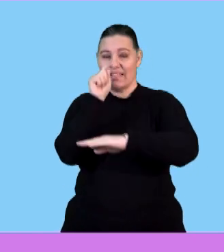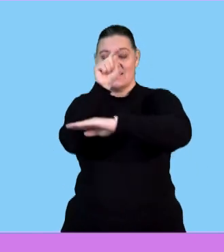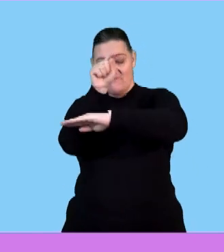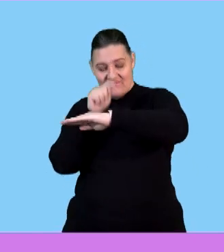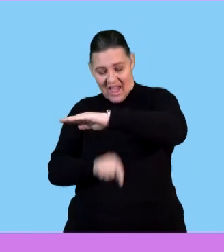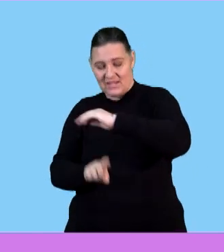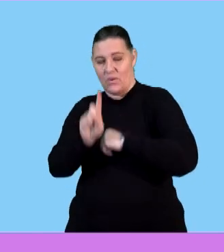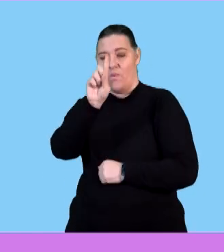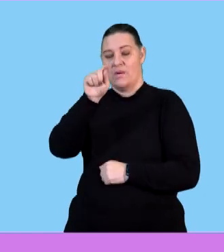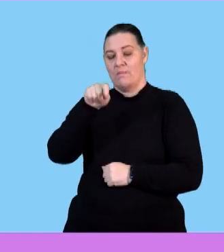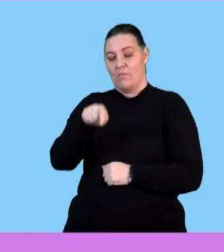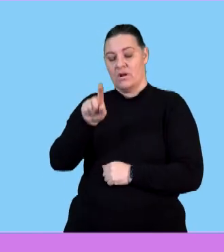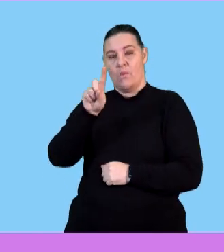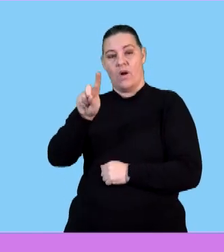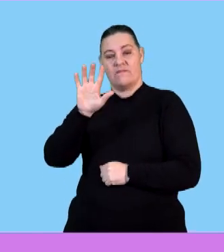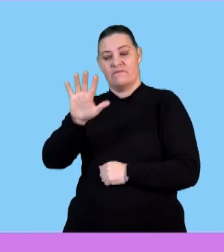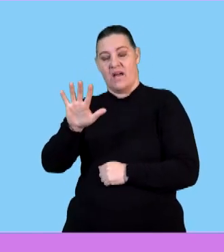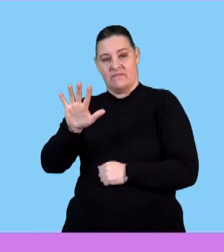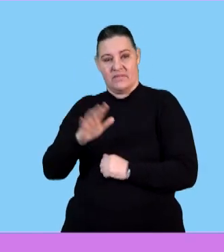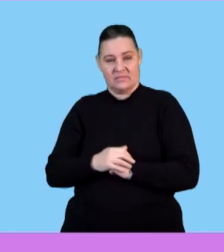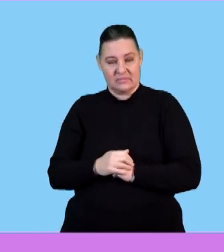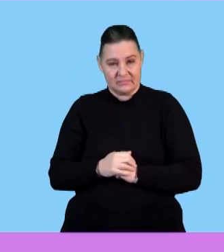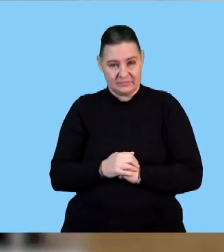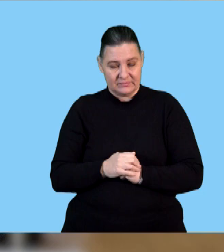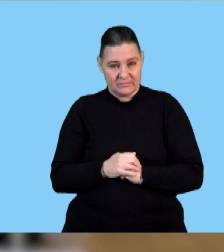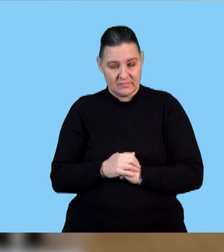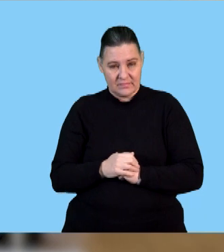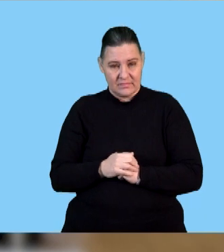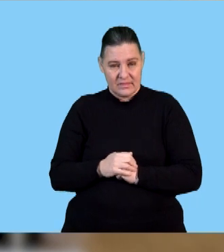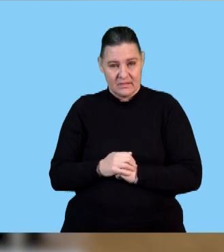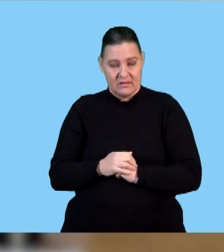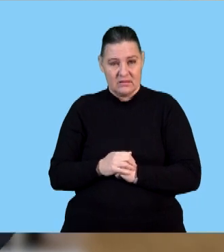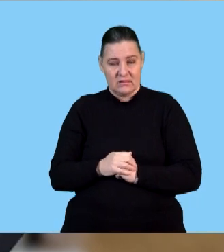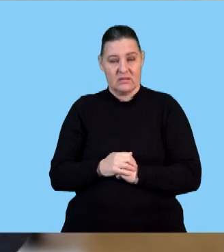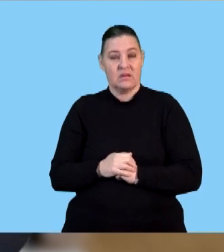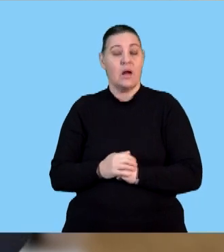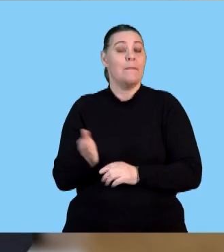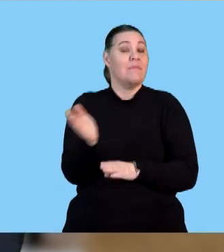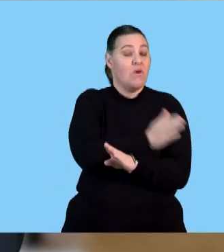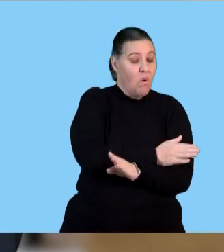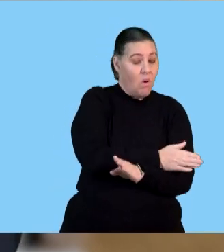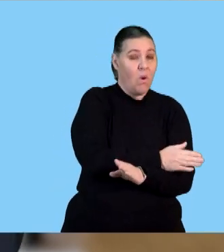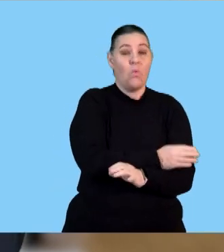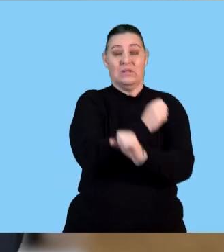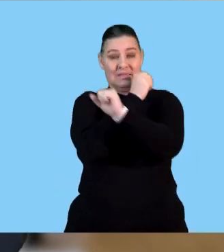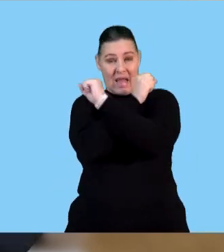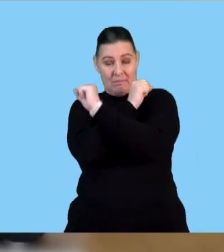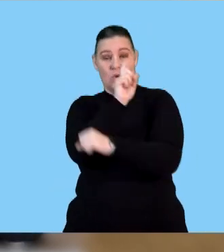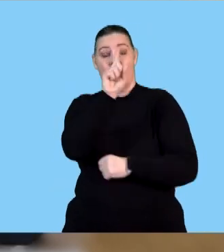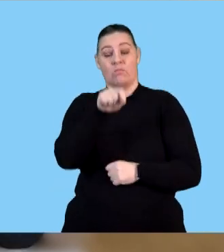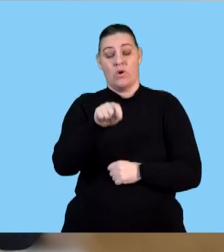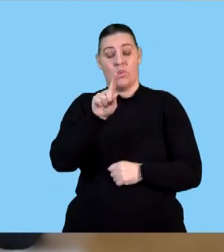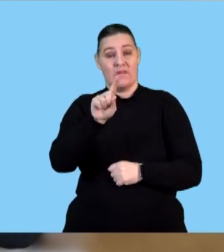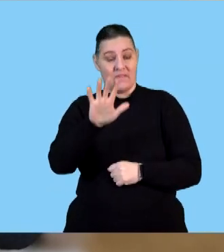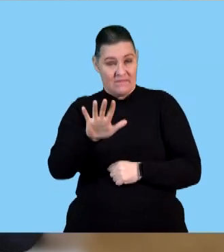We divide by 1,15. Remember with the previous example, we times by 1,15. So the trick